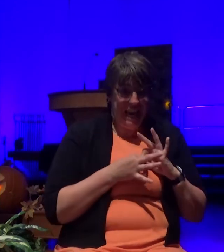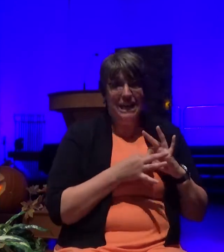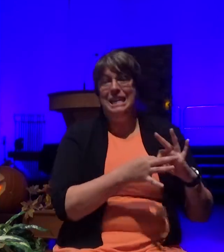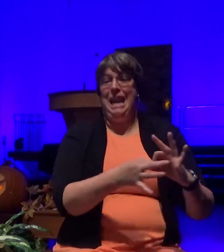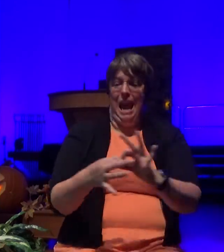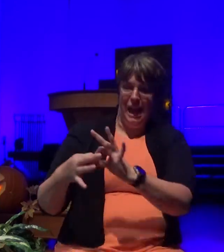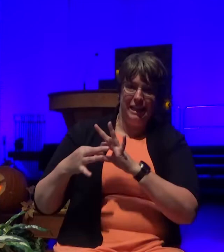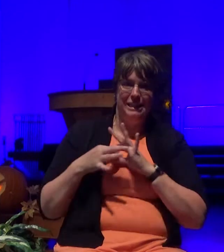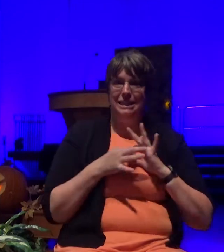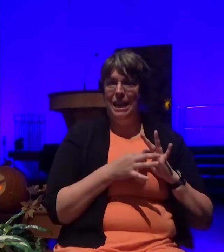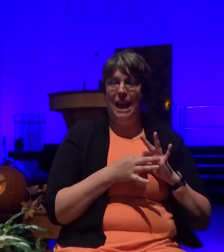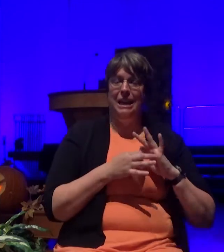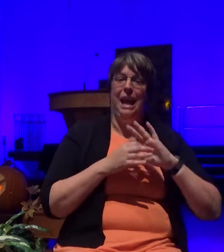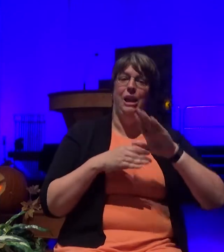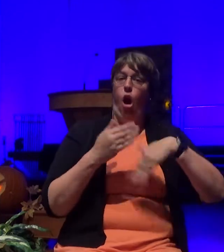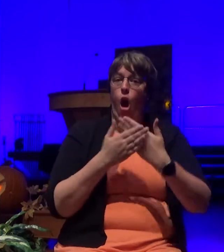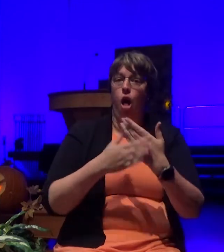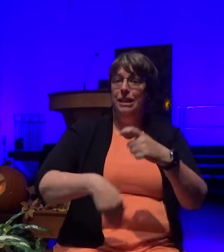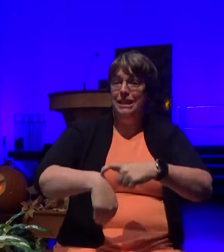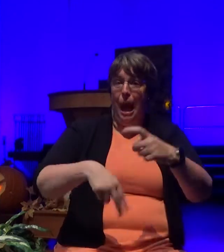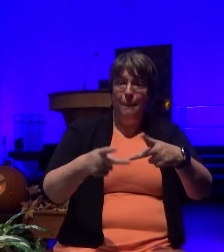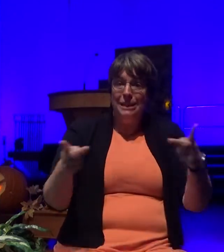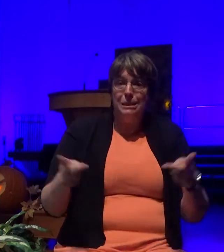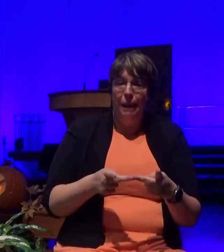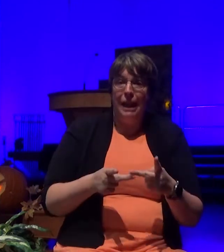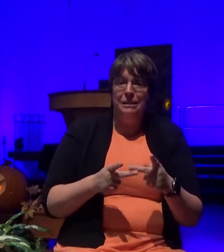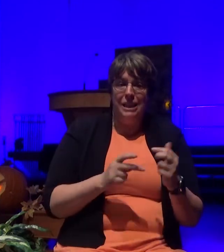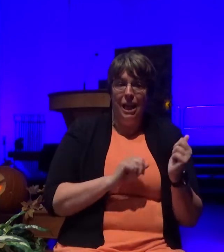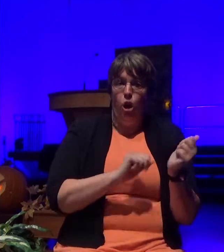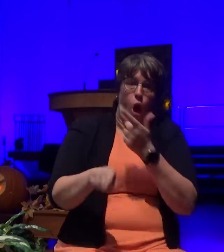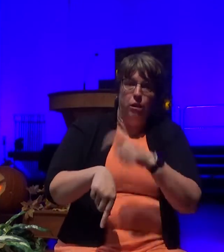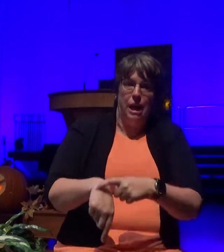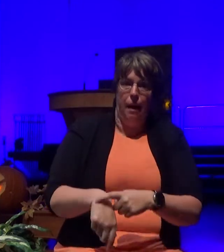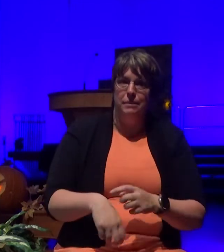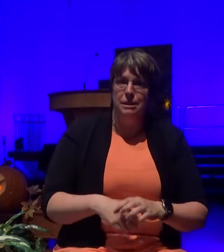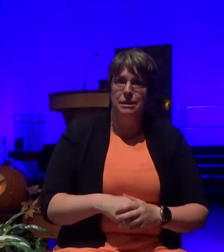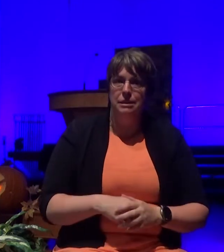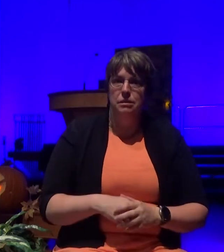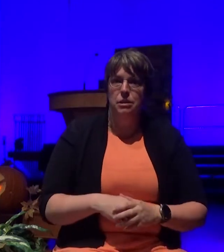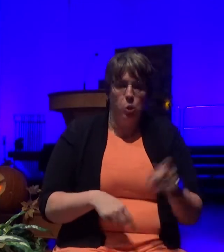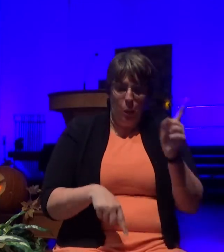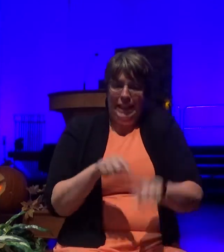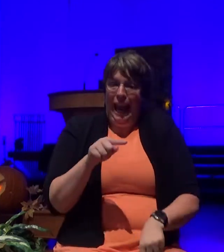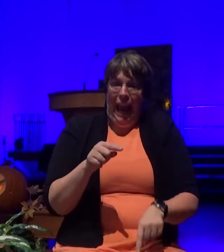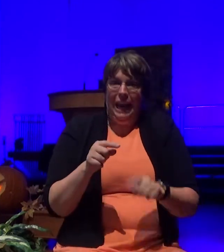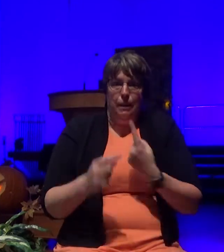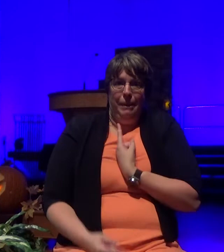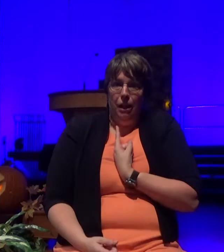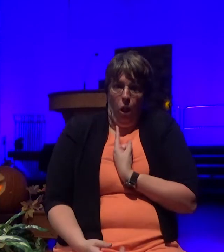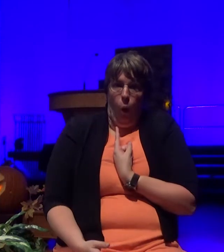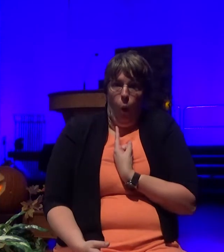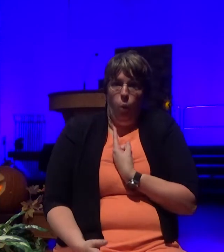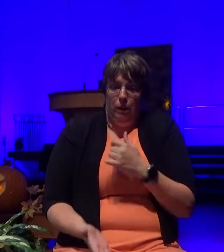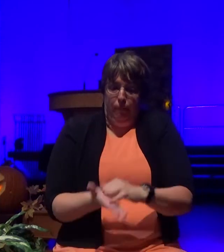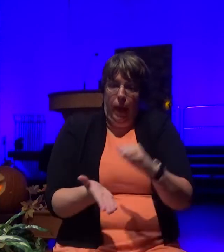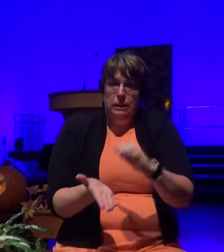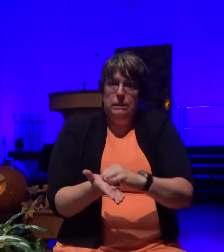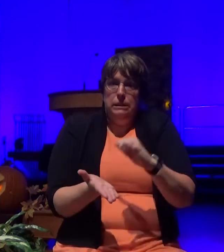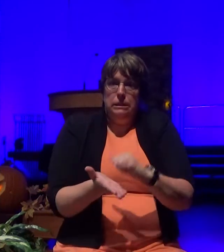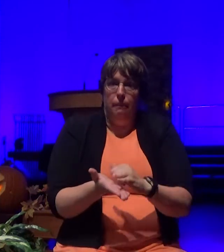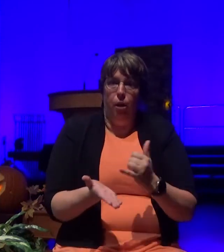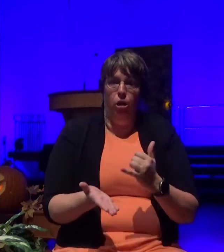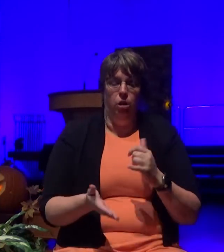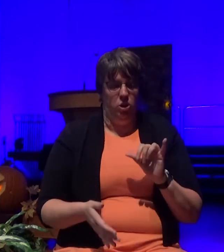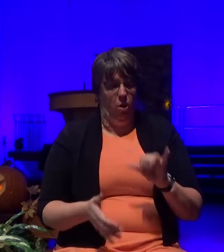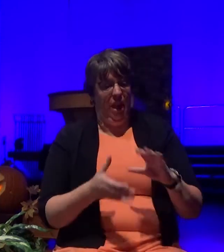all time and space at all times. We can't ever be disconnected from it. It's impossible. So that story we